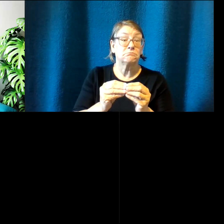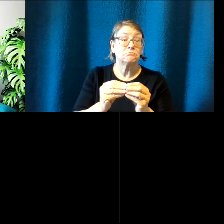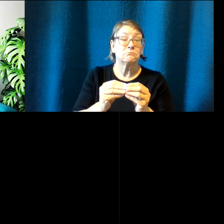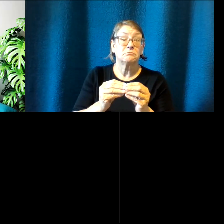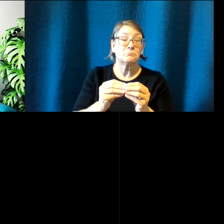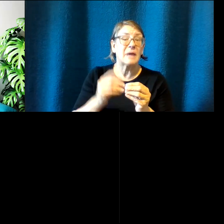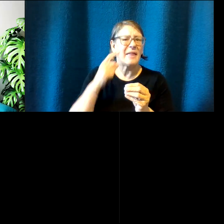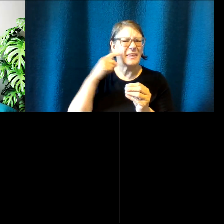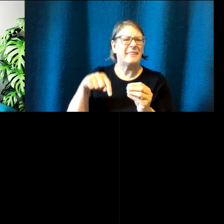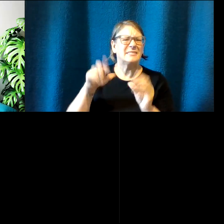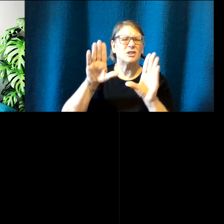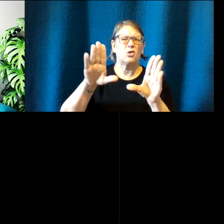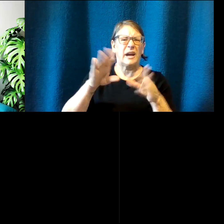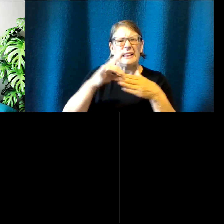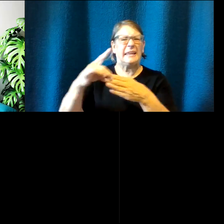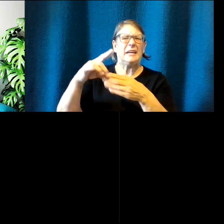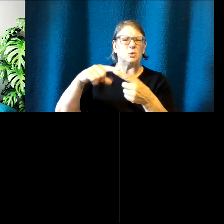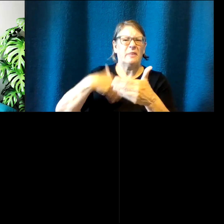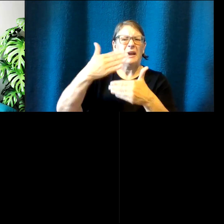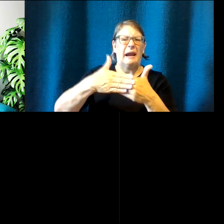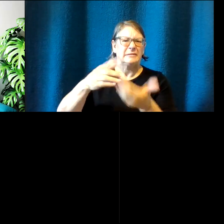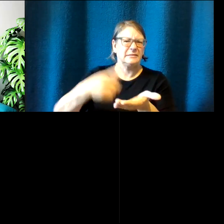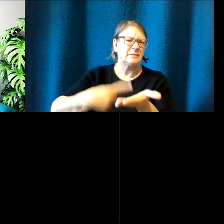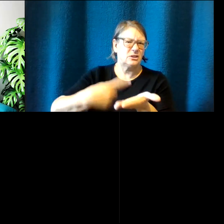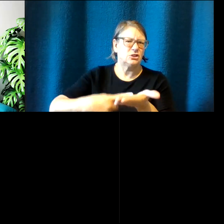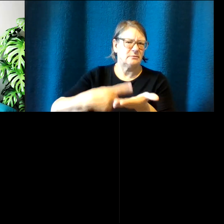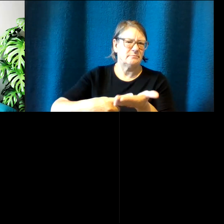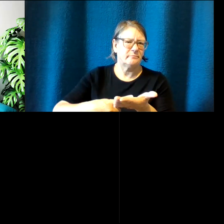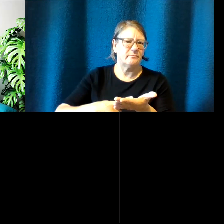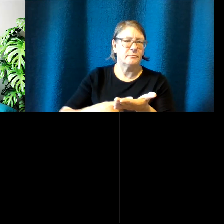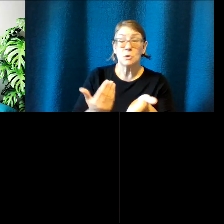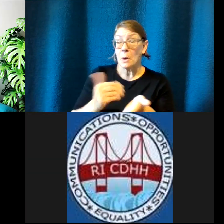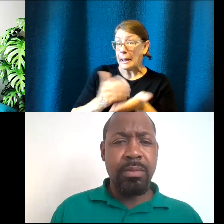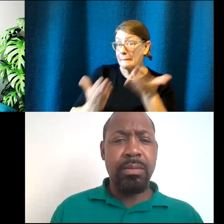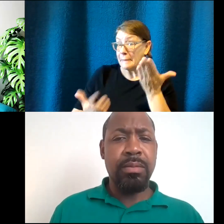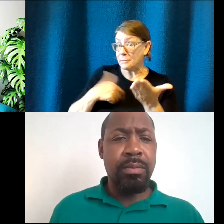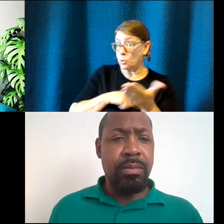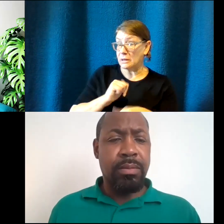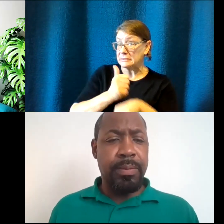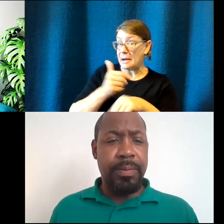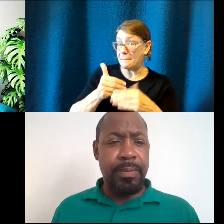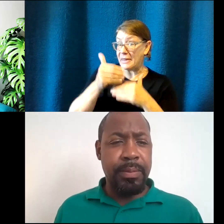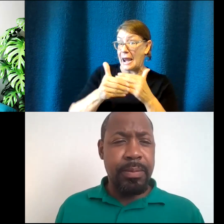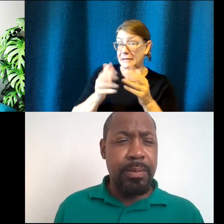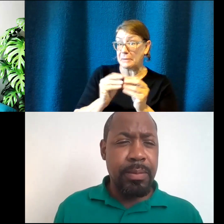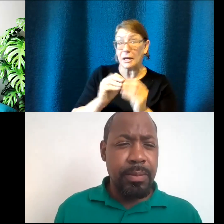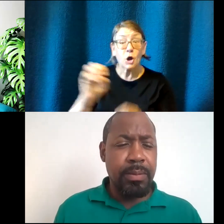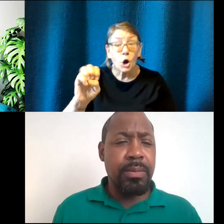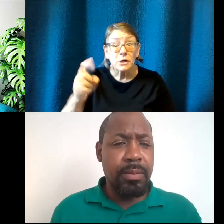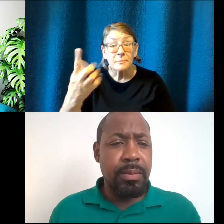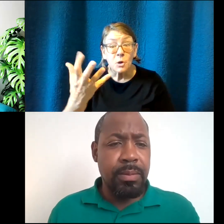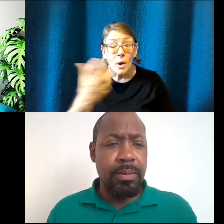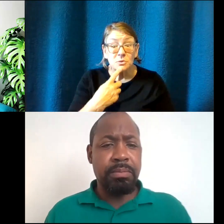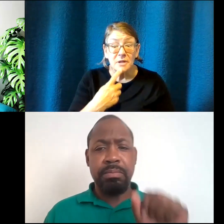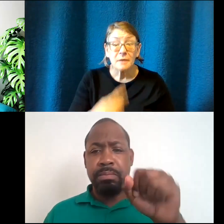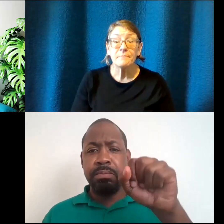pathway for our next discussion. So again, maybe we set up our next meeting. Ernest, do you have something you want to